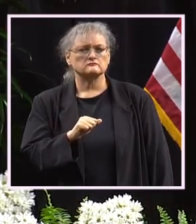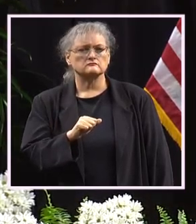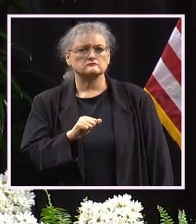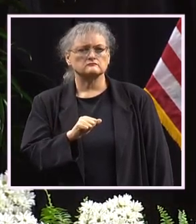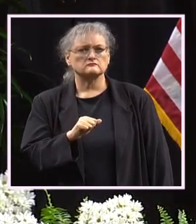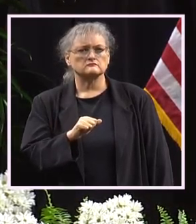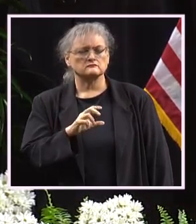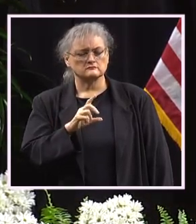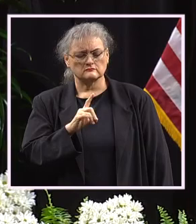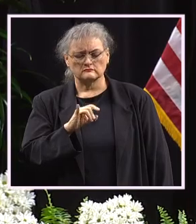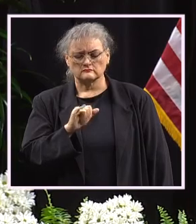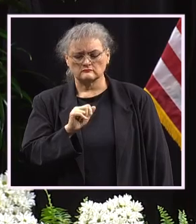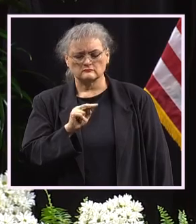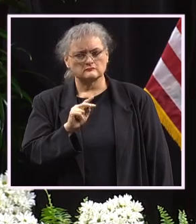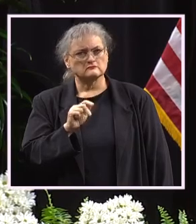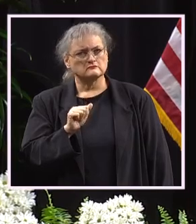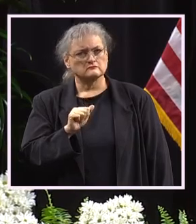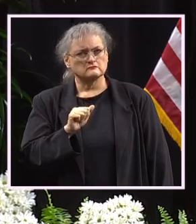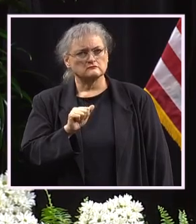Diana